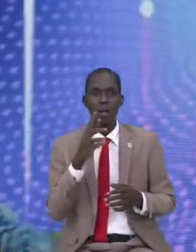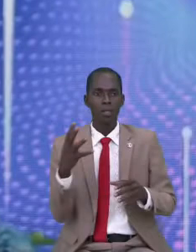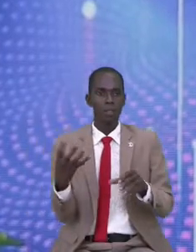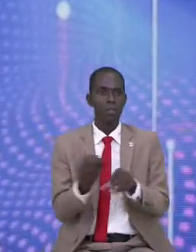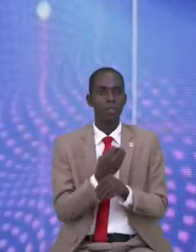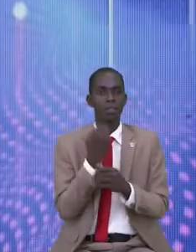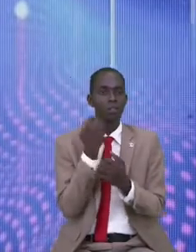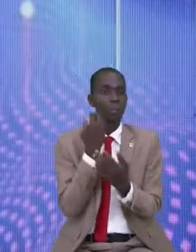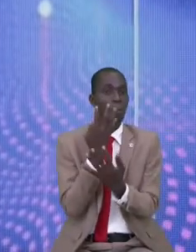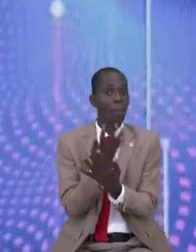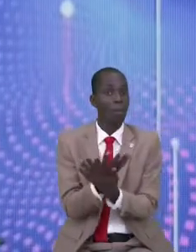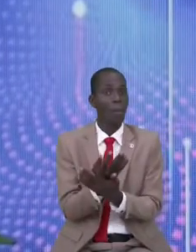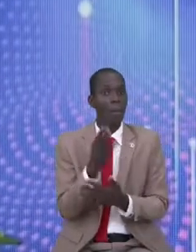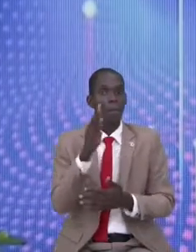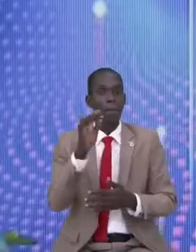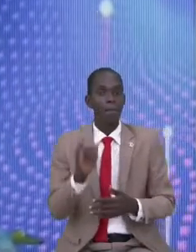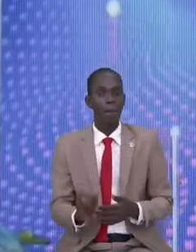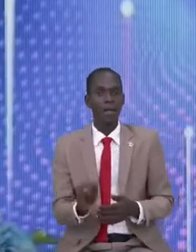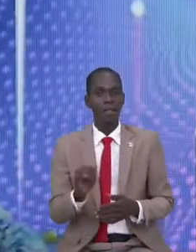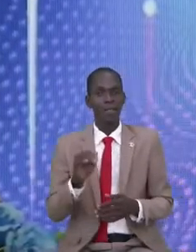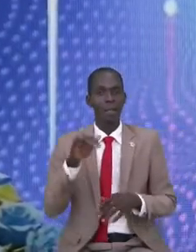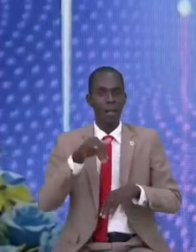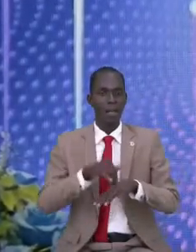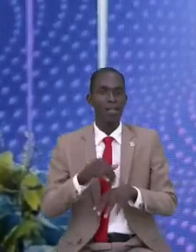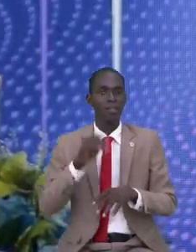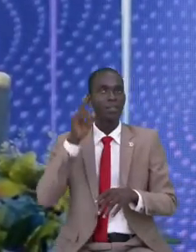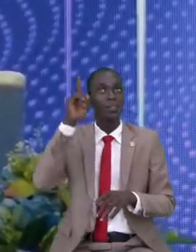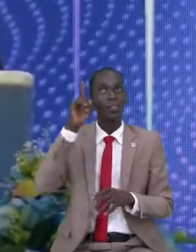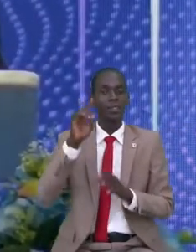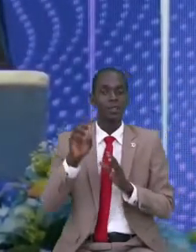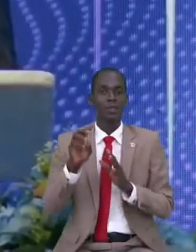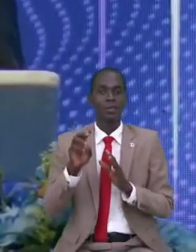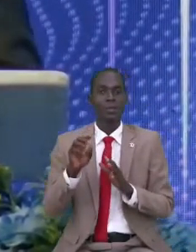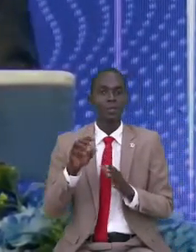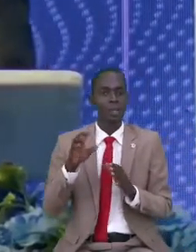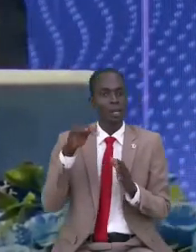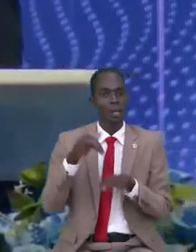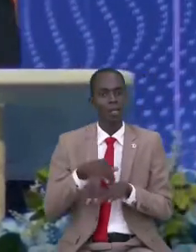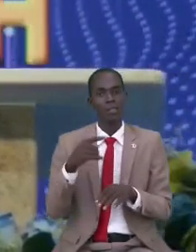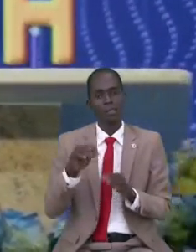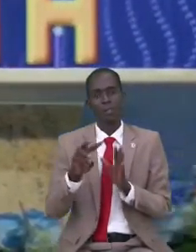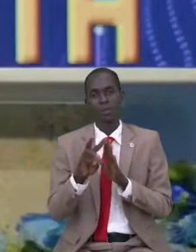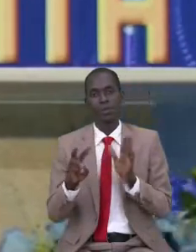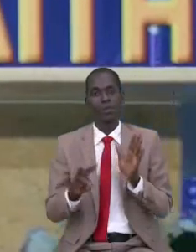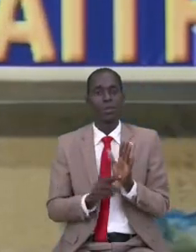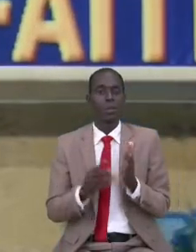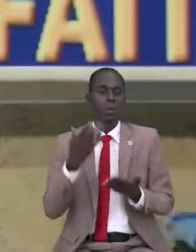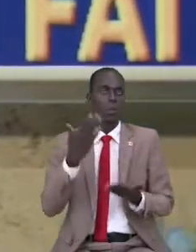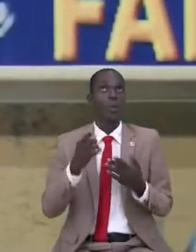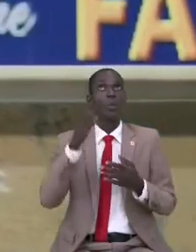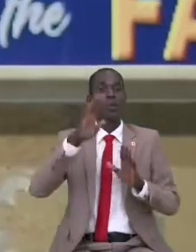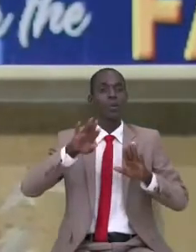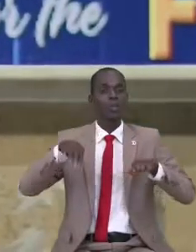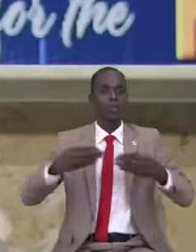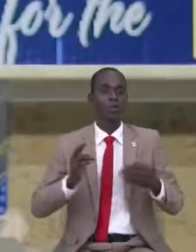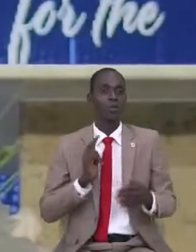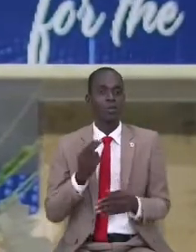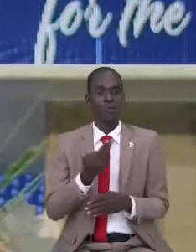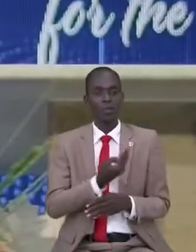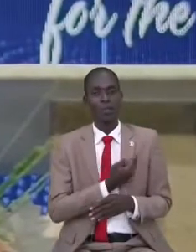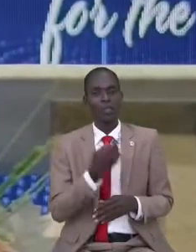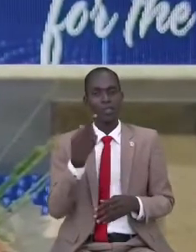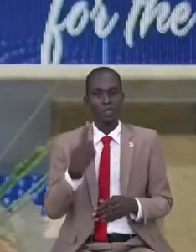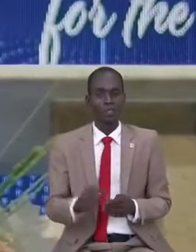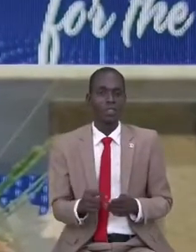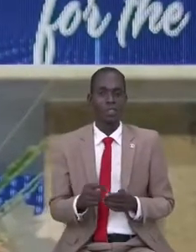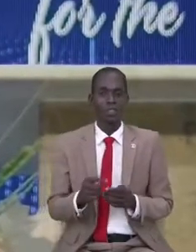by him at his will. May God give us the grace and the lowliness